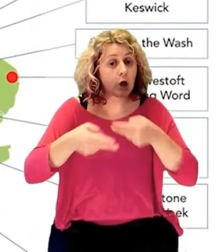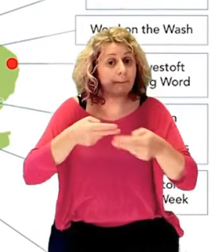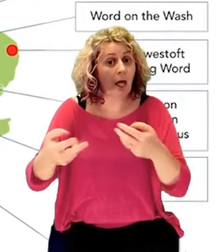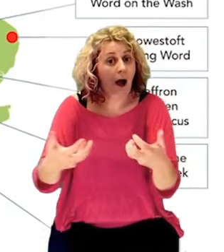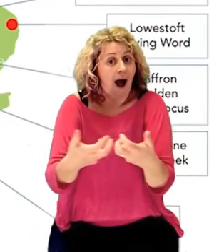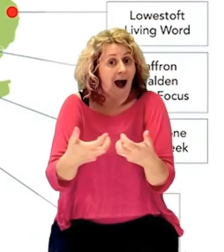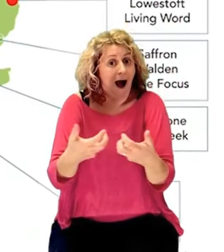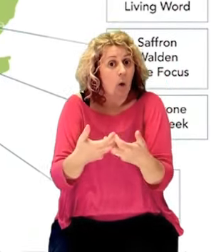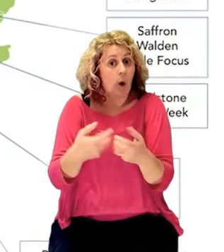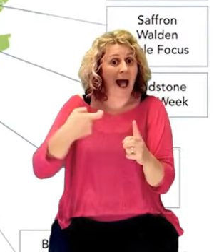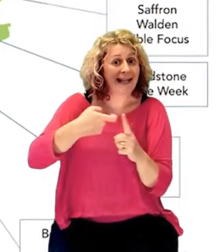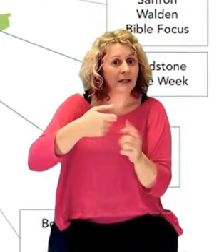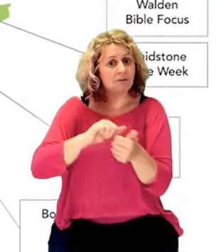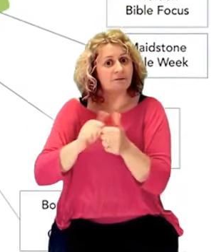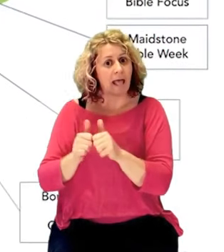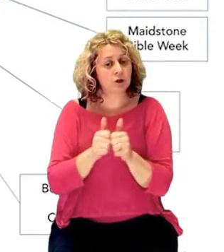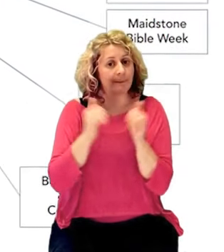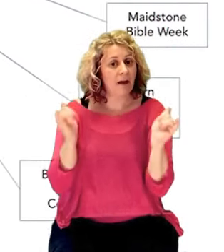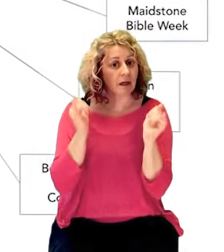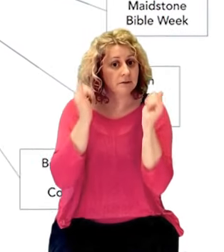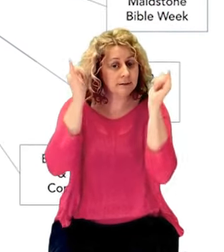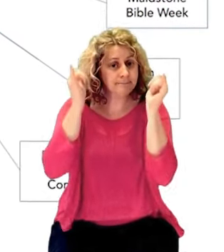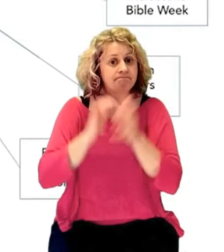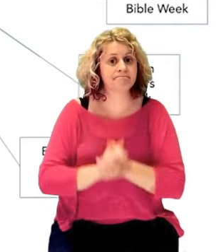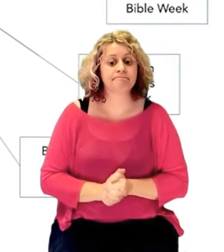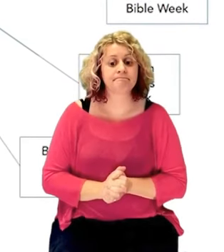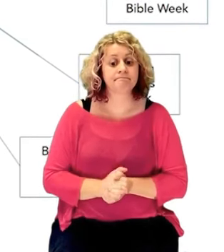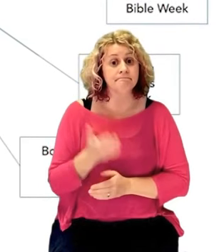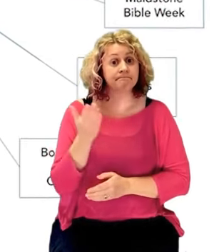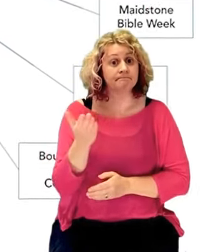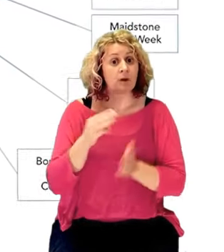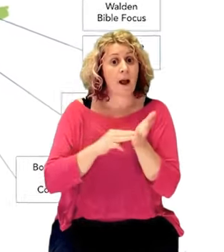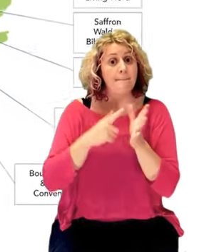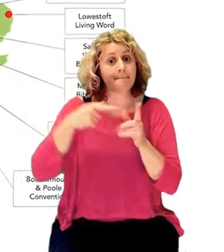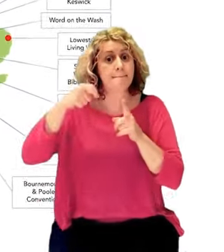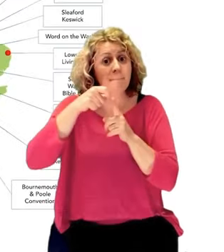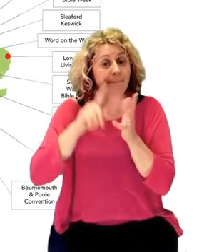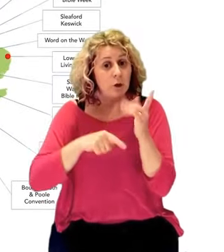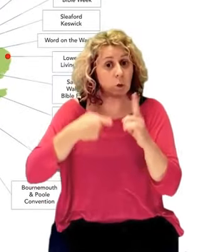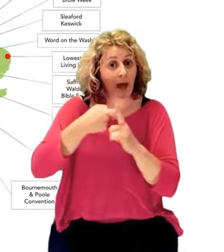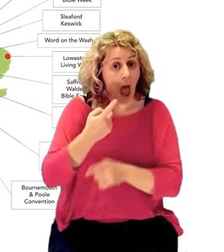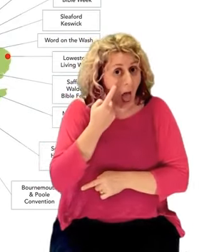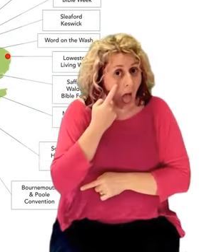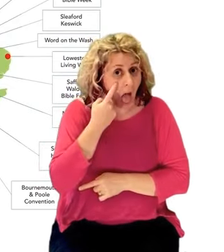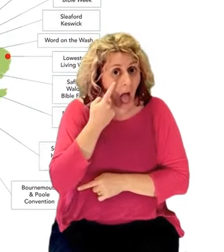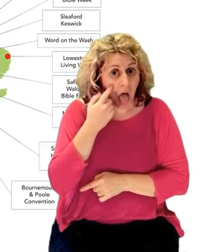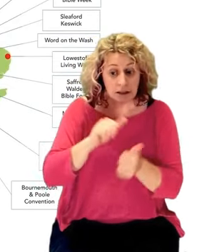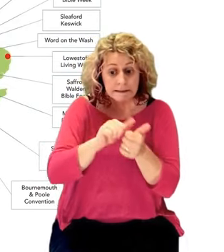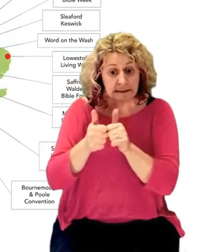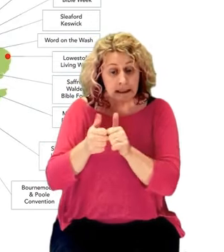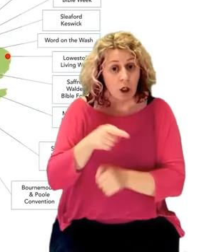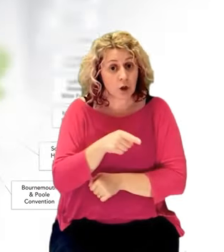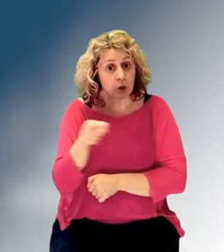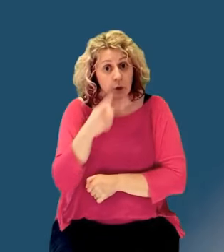our Lord Jesus by Keswick Fellowship events. Why not check out an event near you? There's a map of the UK showing where UK events